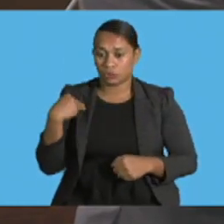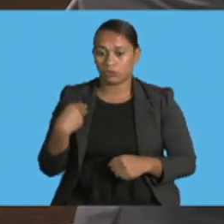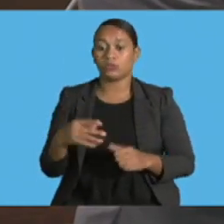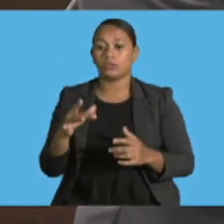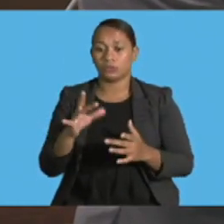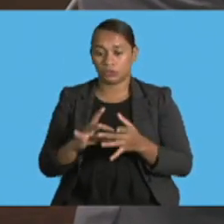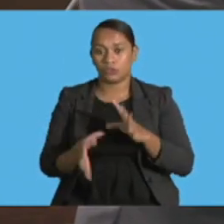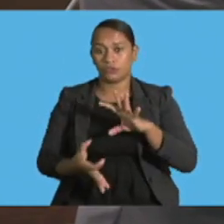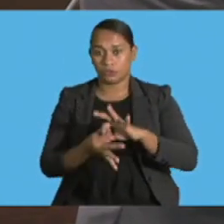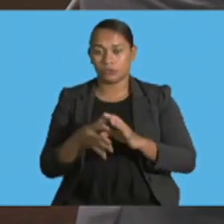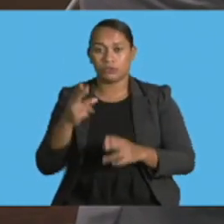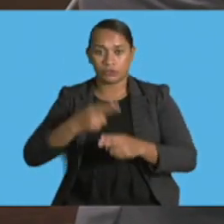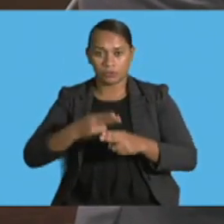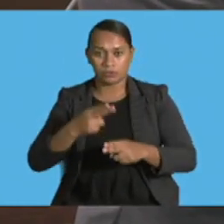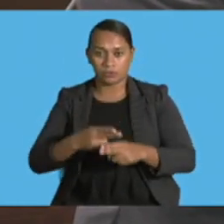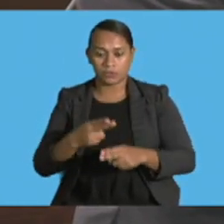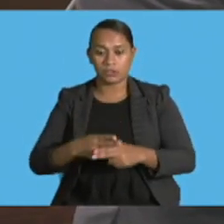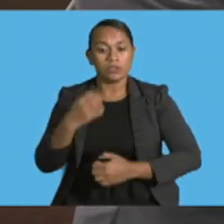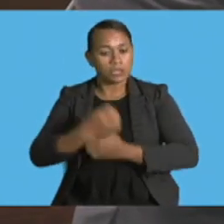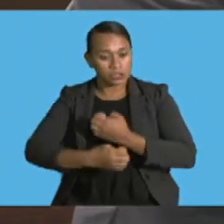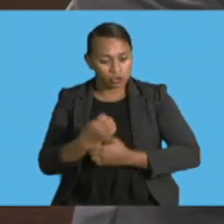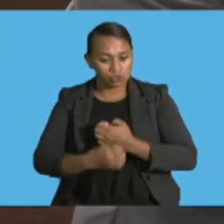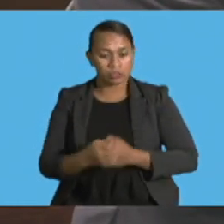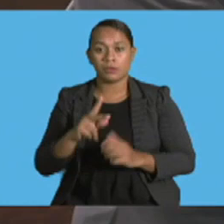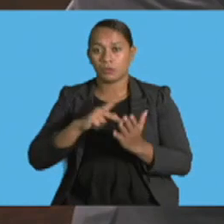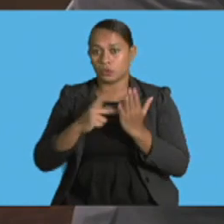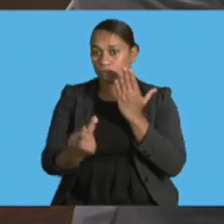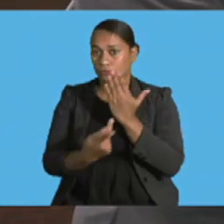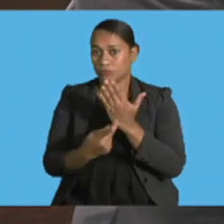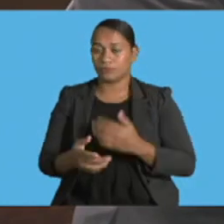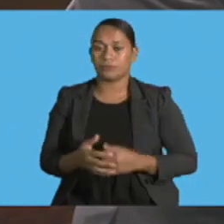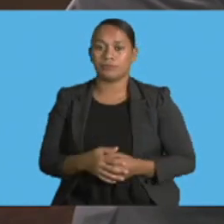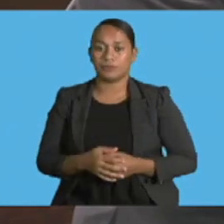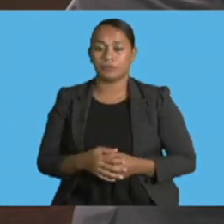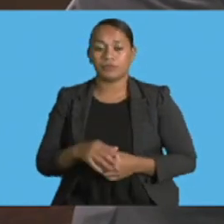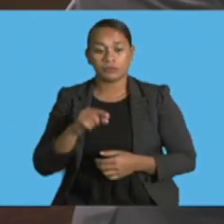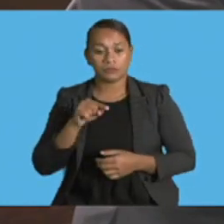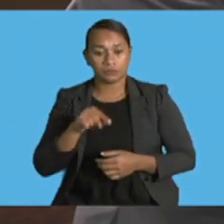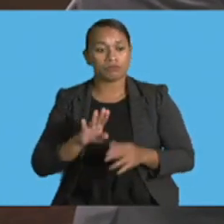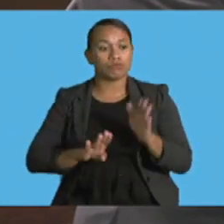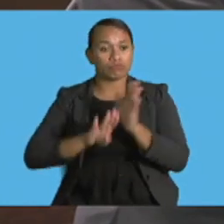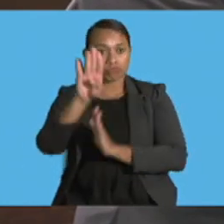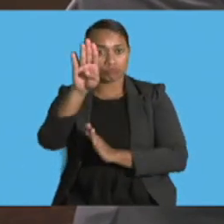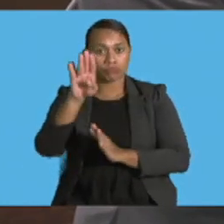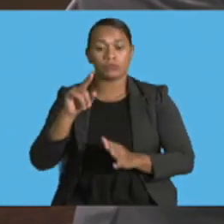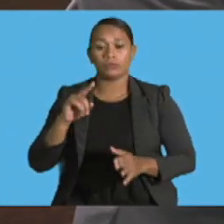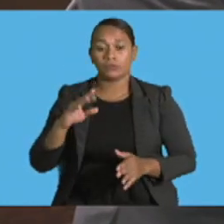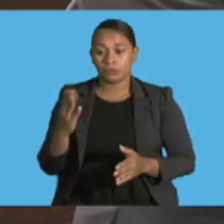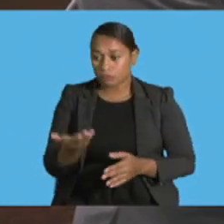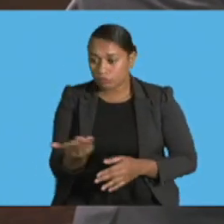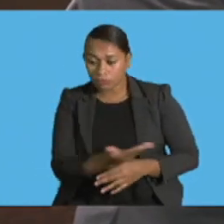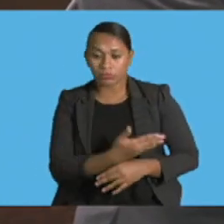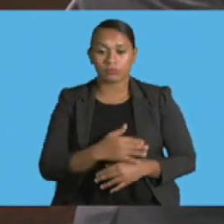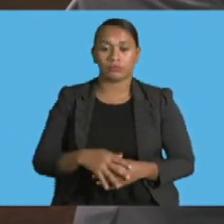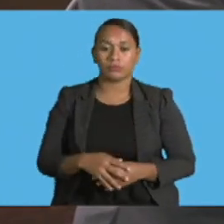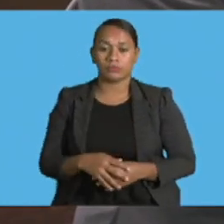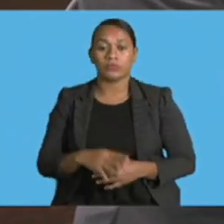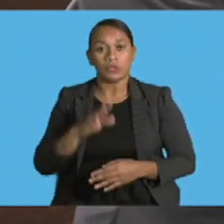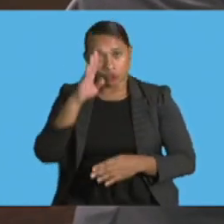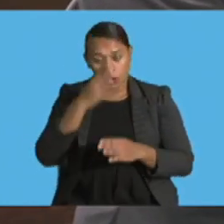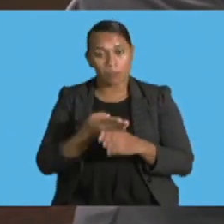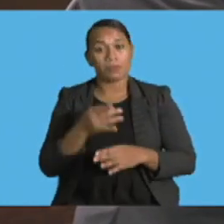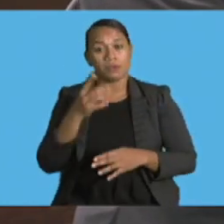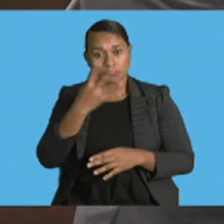Program. With the increase in number of harvesters, it is expected that over 40% of the total